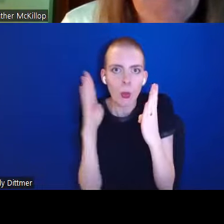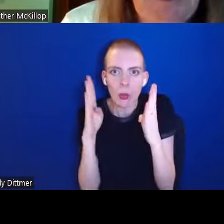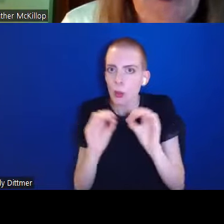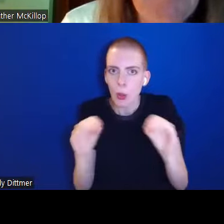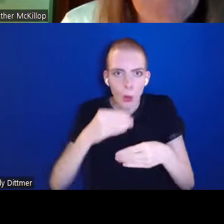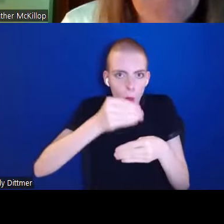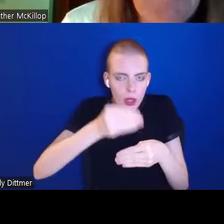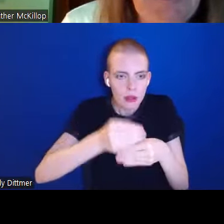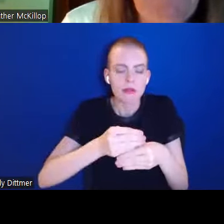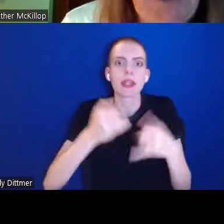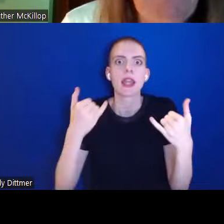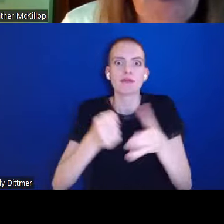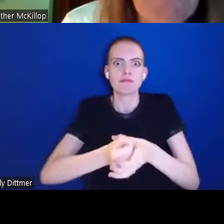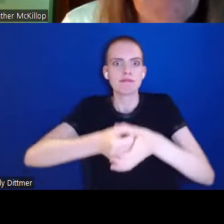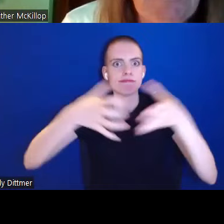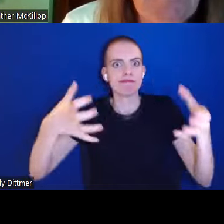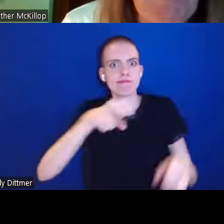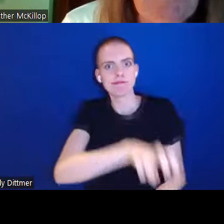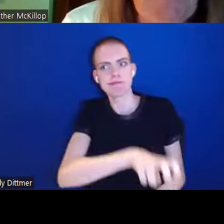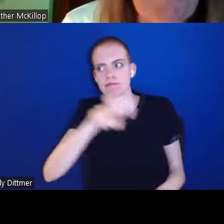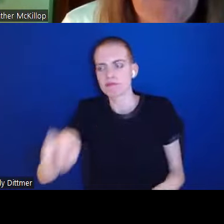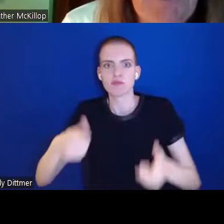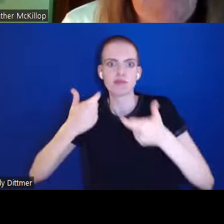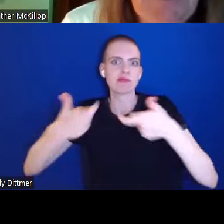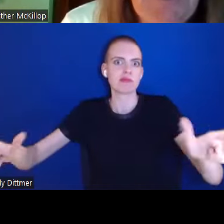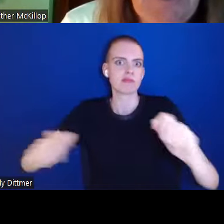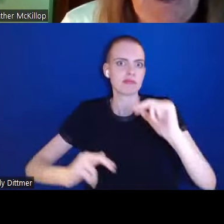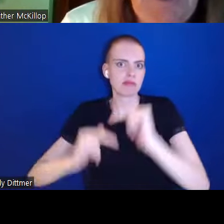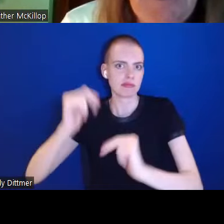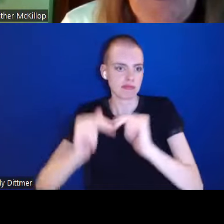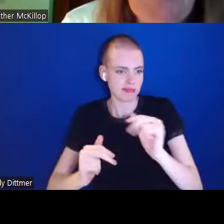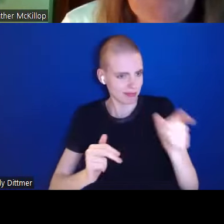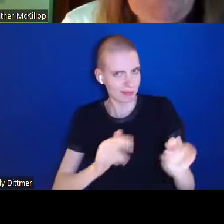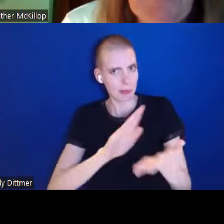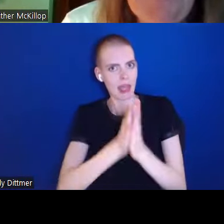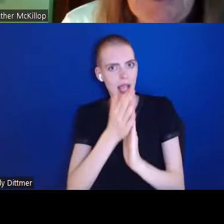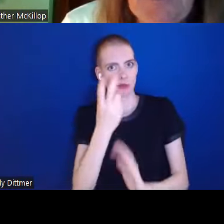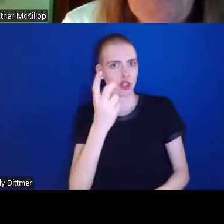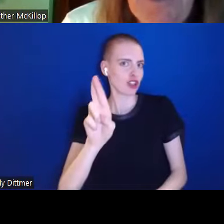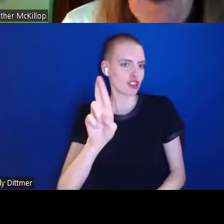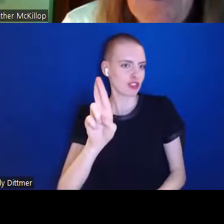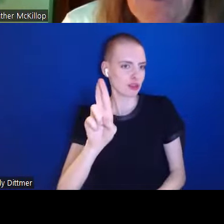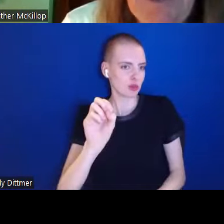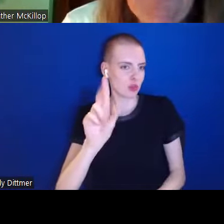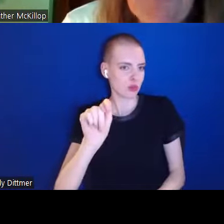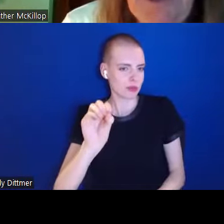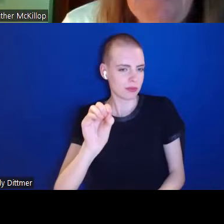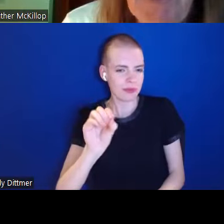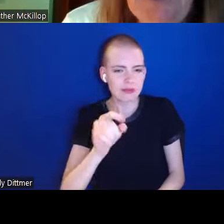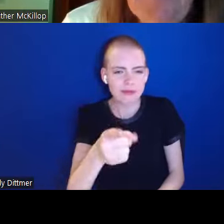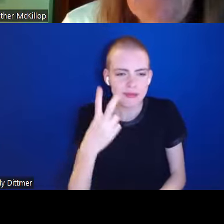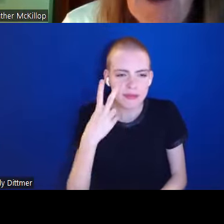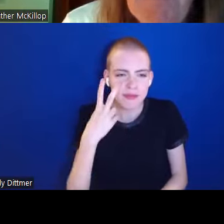And he's now Dr. Roberto Rosado. And here he is with the Creon laser